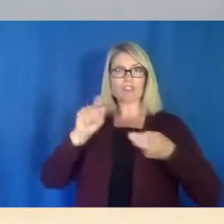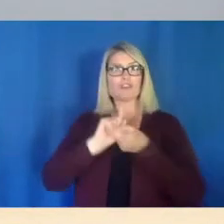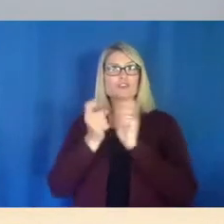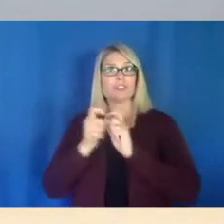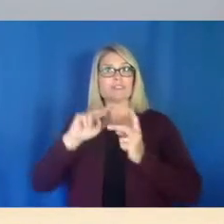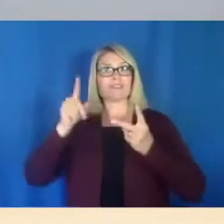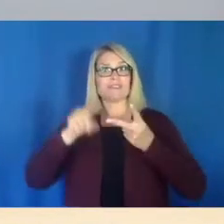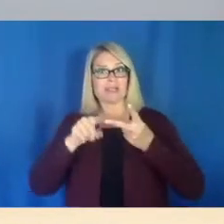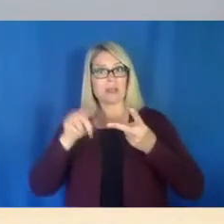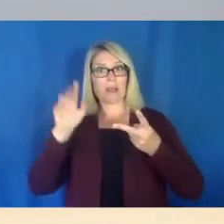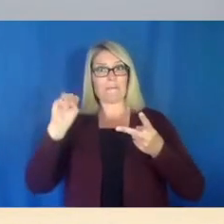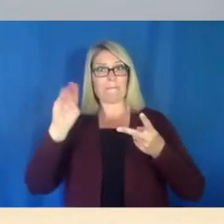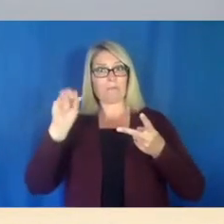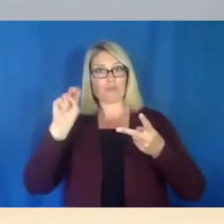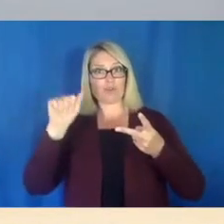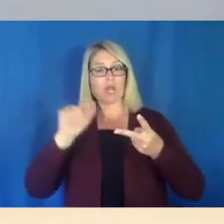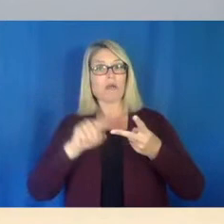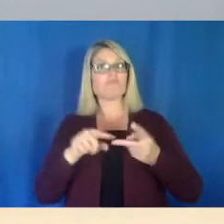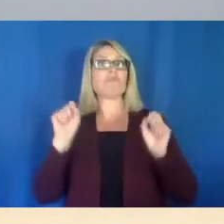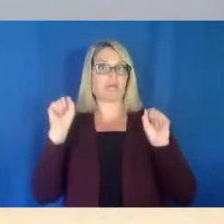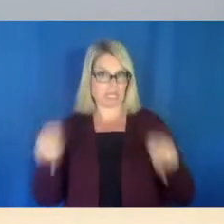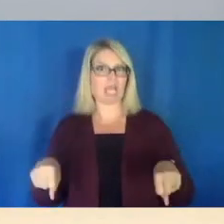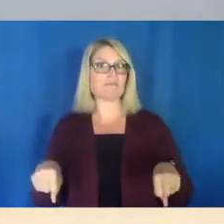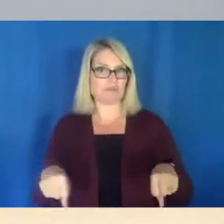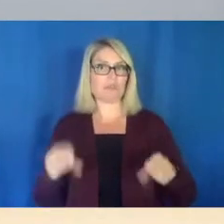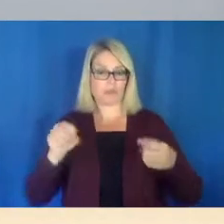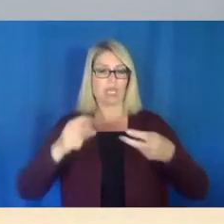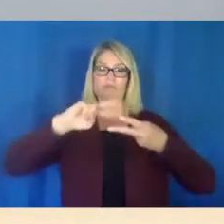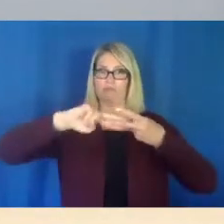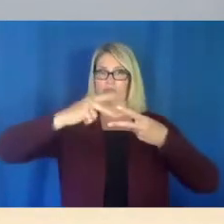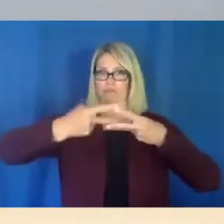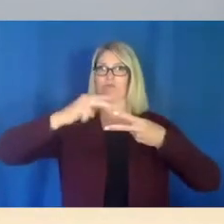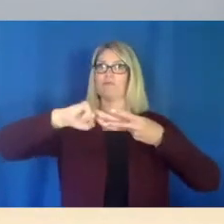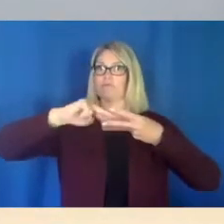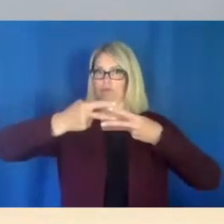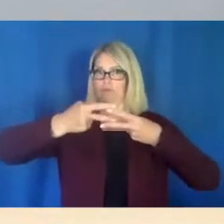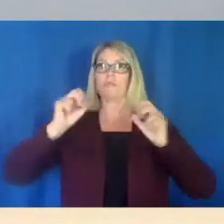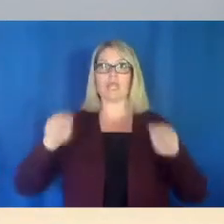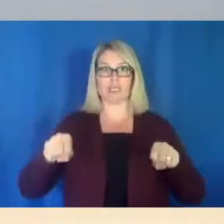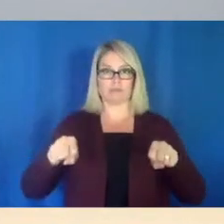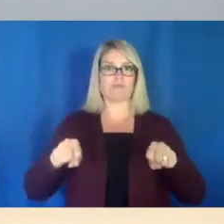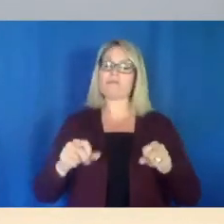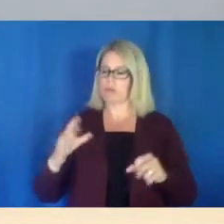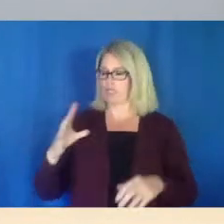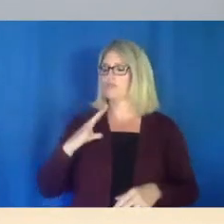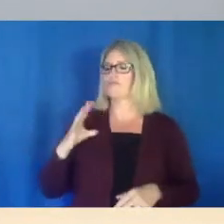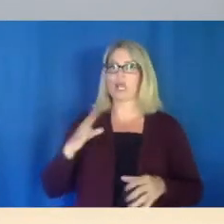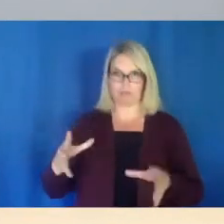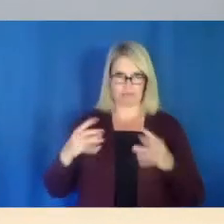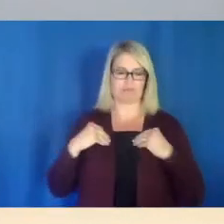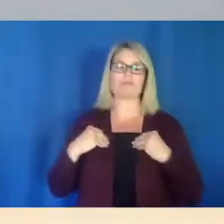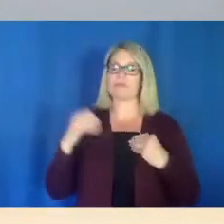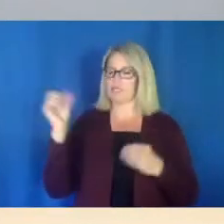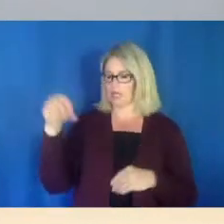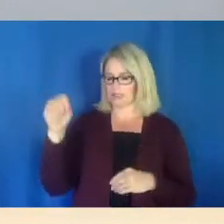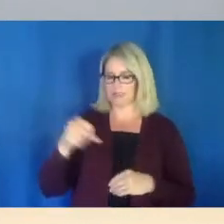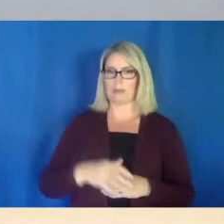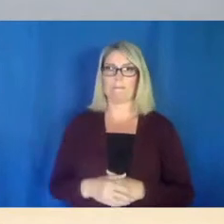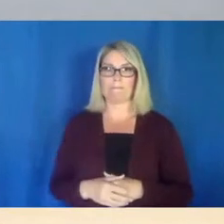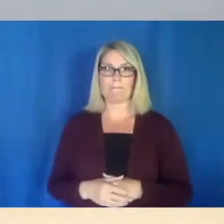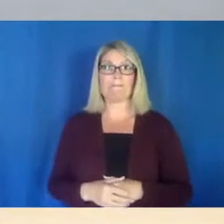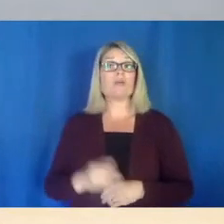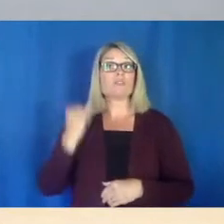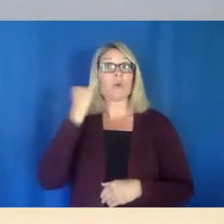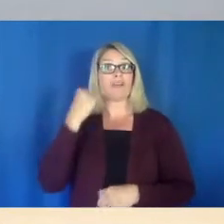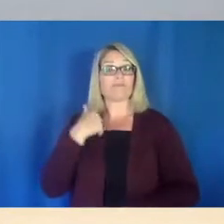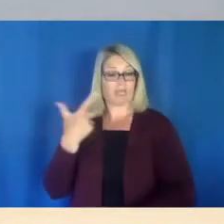for your second dose appointment, it can be used one or the other. So in other words, if you receive